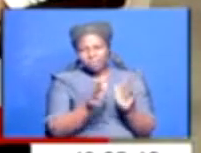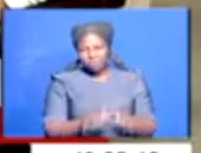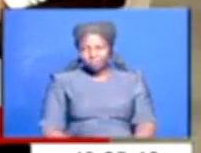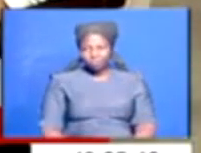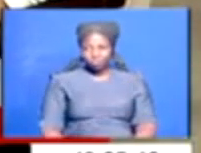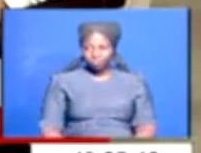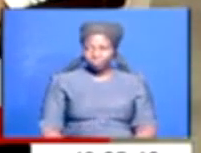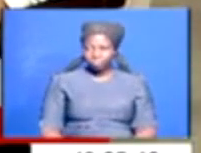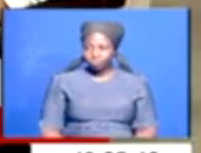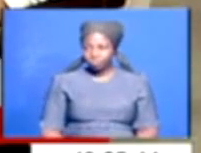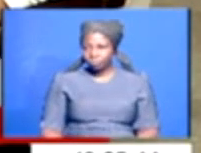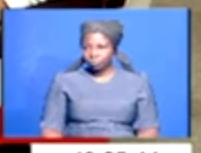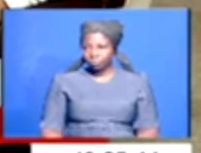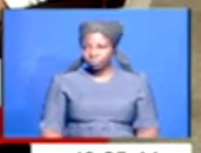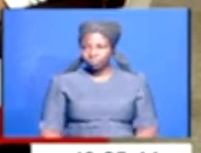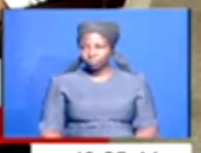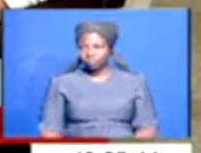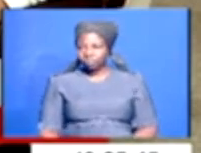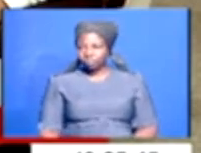say that, I think